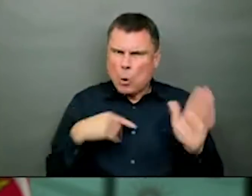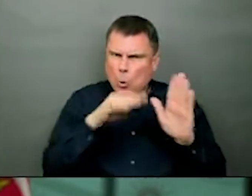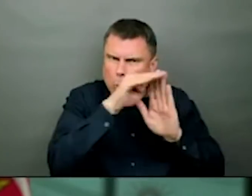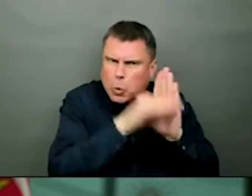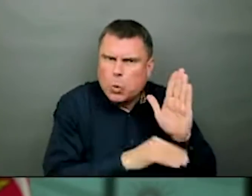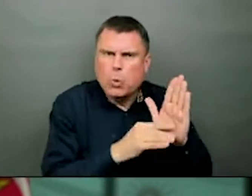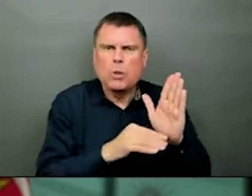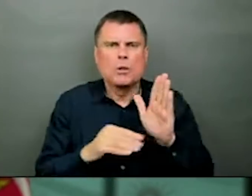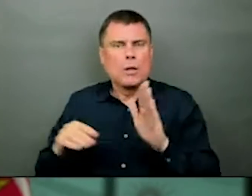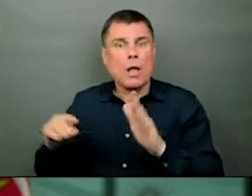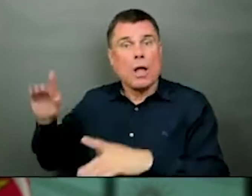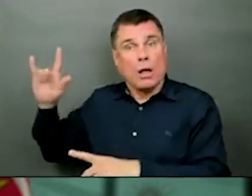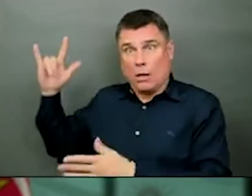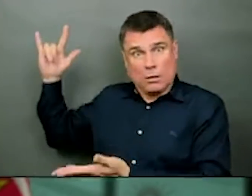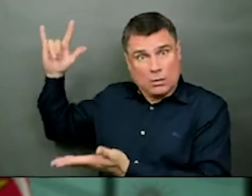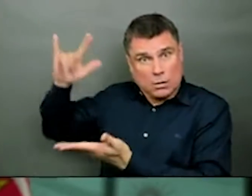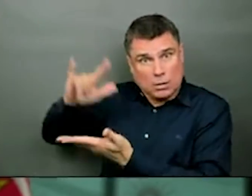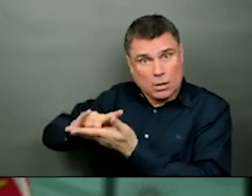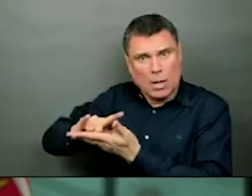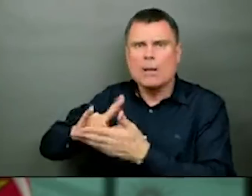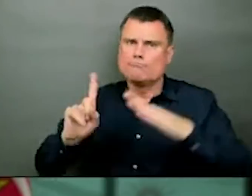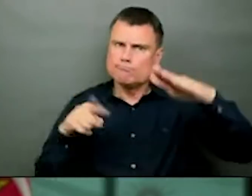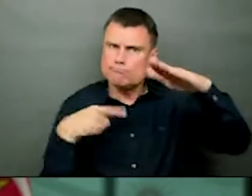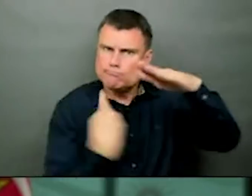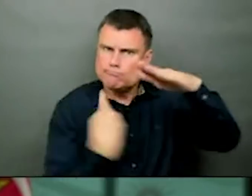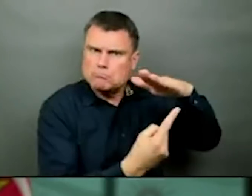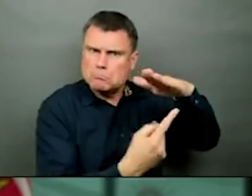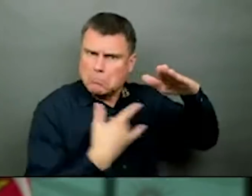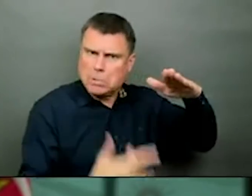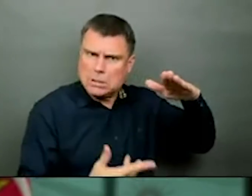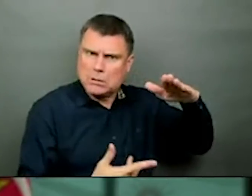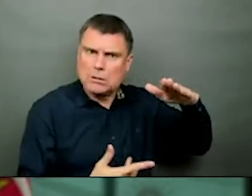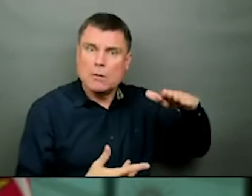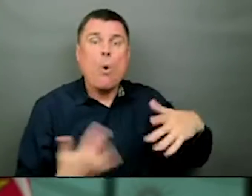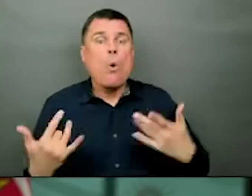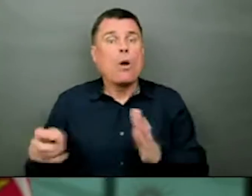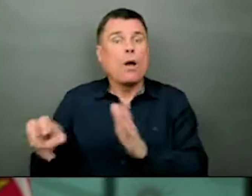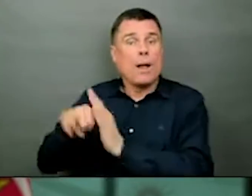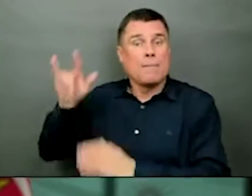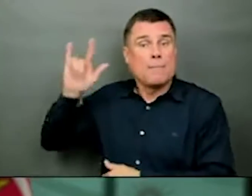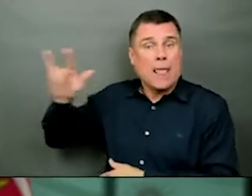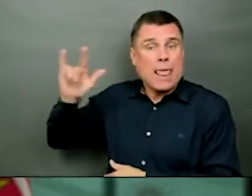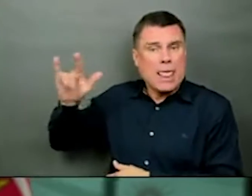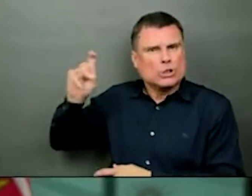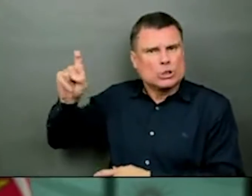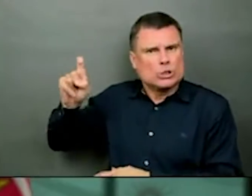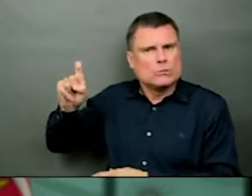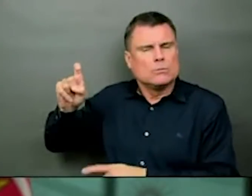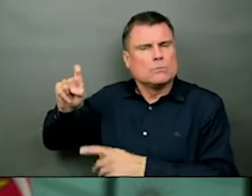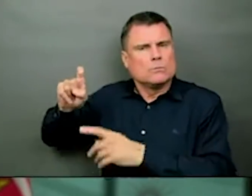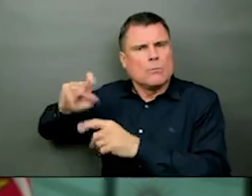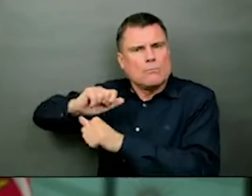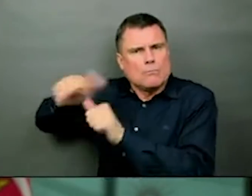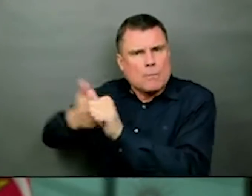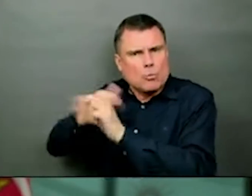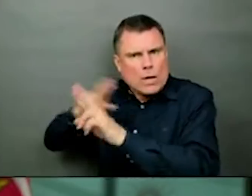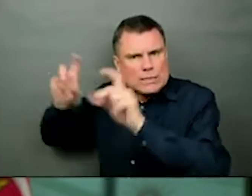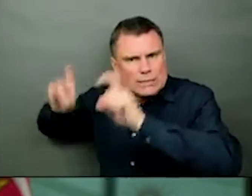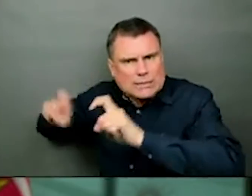testing procedures that people are supposed to go through before they get on a plane, and then they're supposed to quarantine by themselves when they